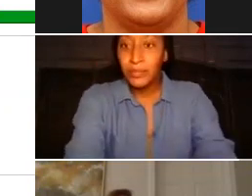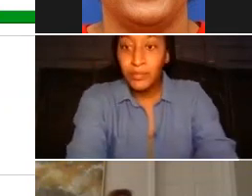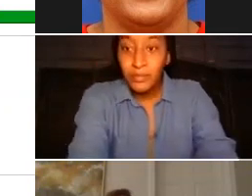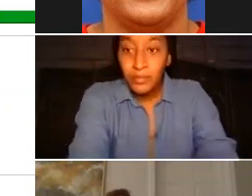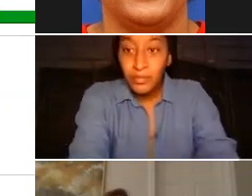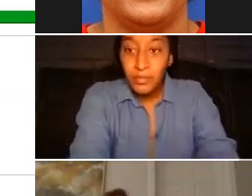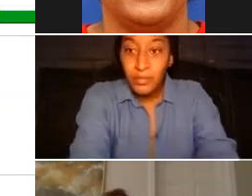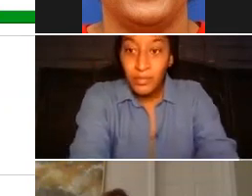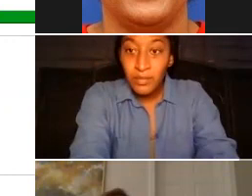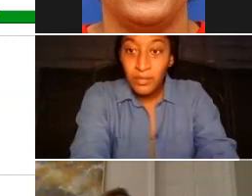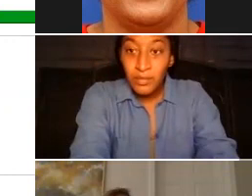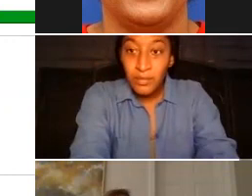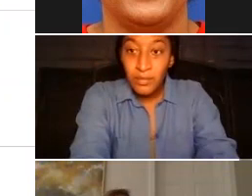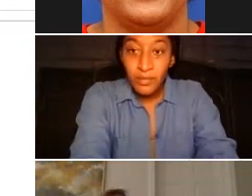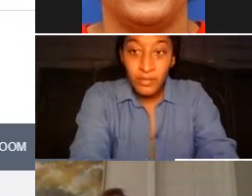Am I right in saying that?